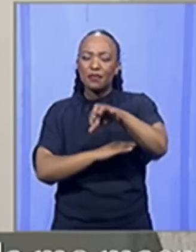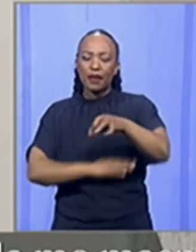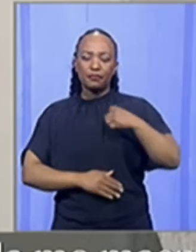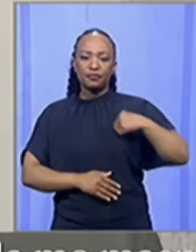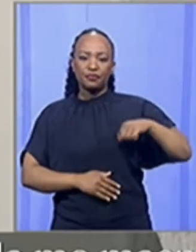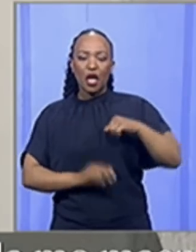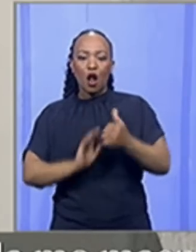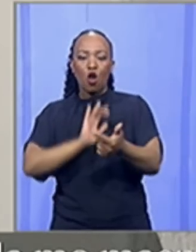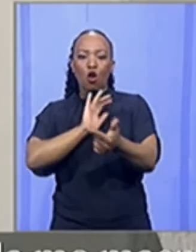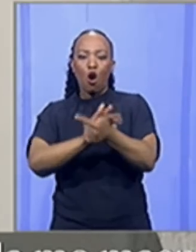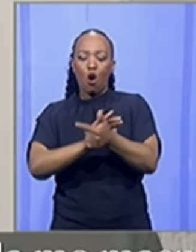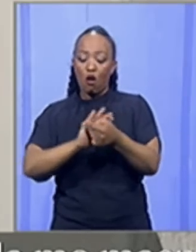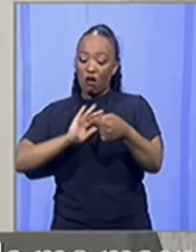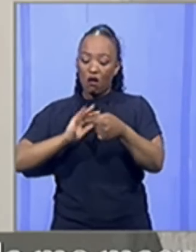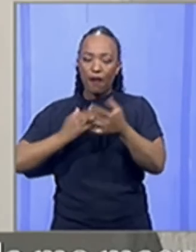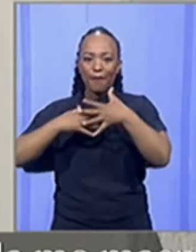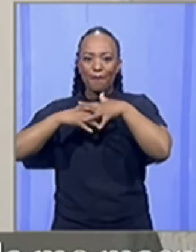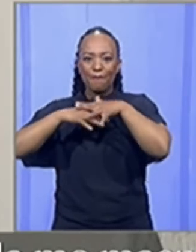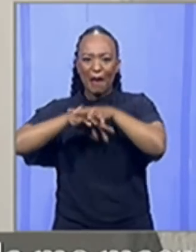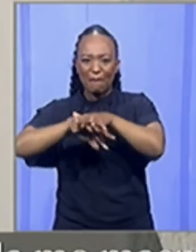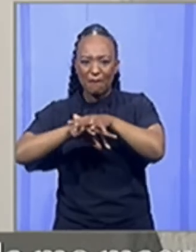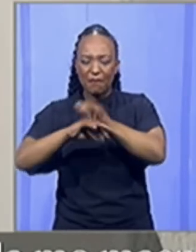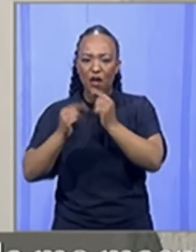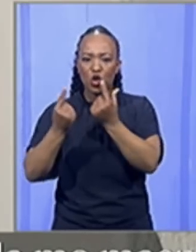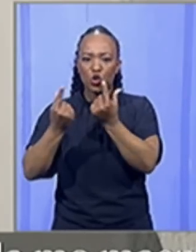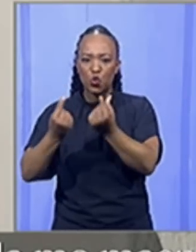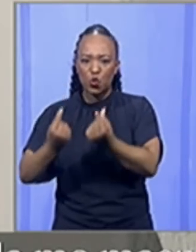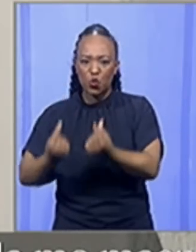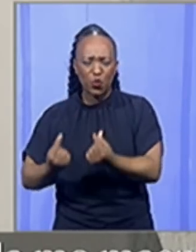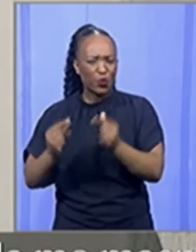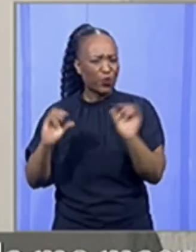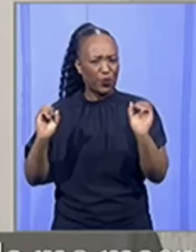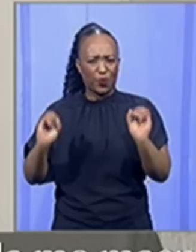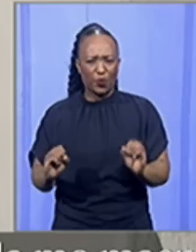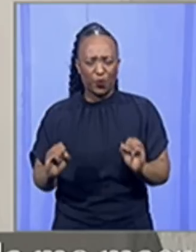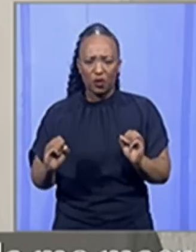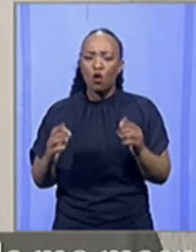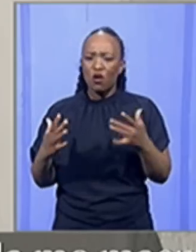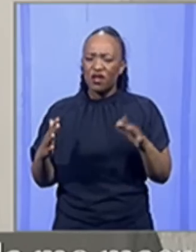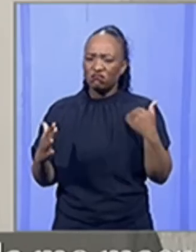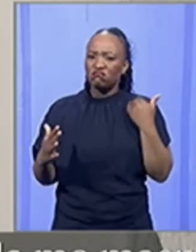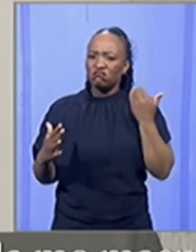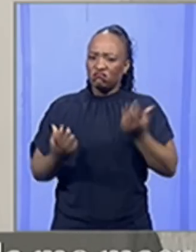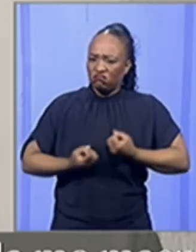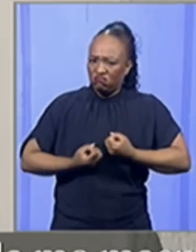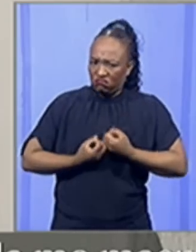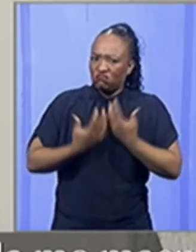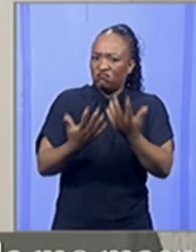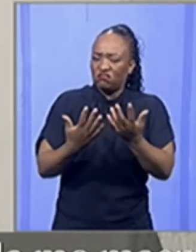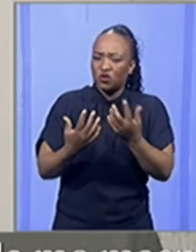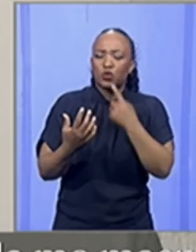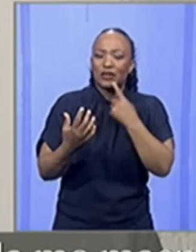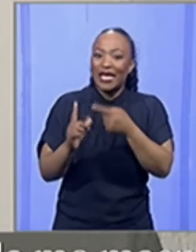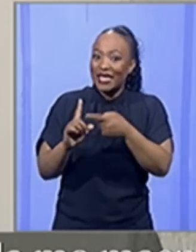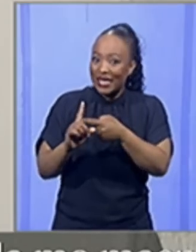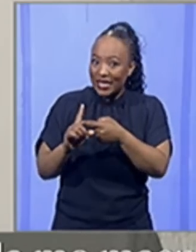done. We've been very vocal and outright about things that are going wrong during his tenure as Action